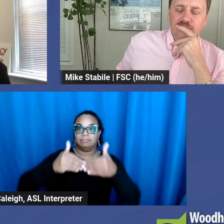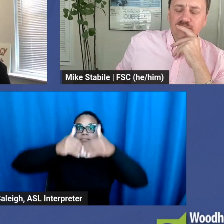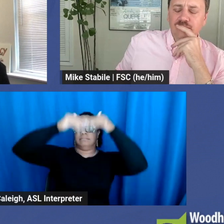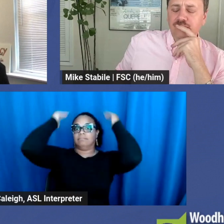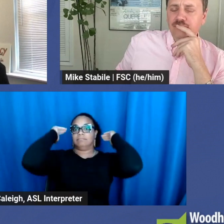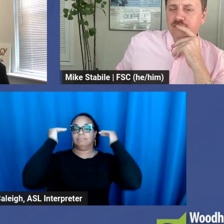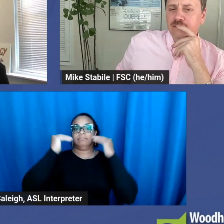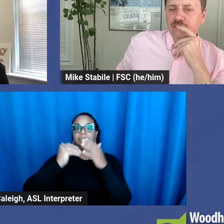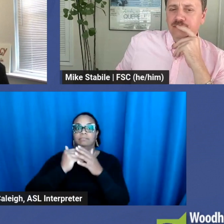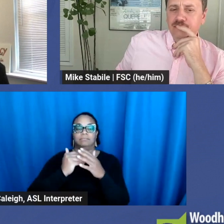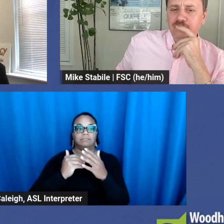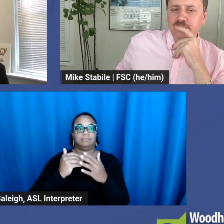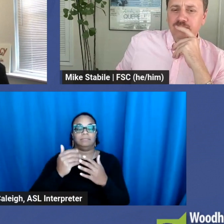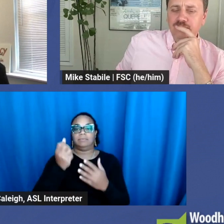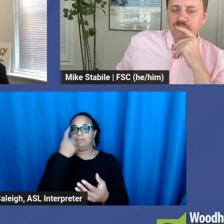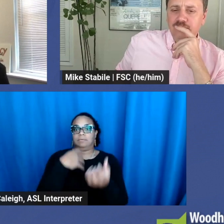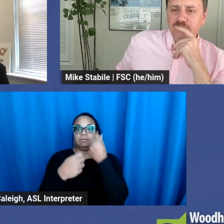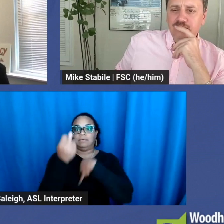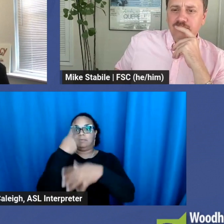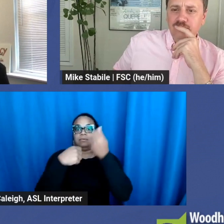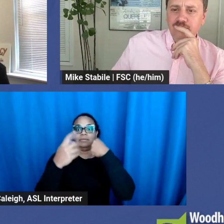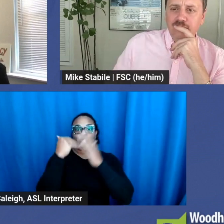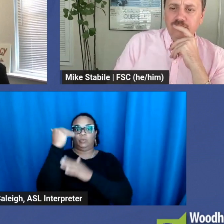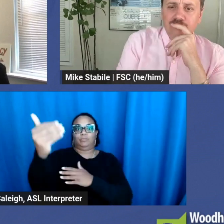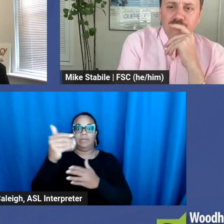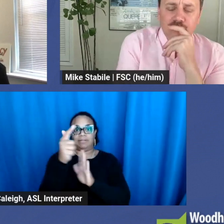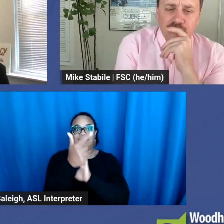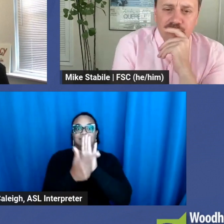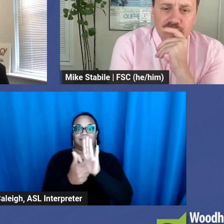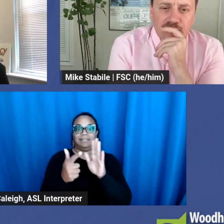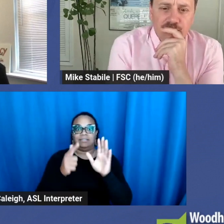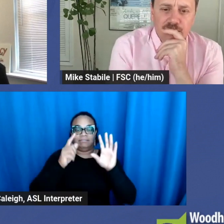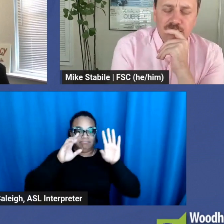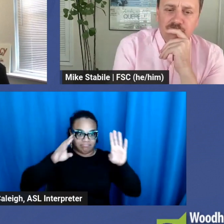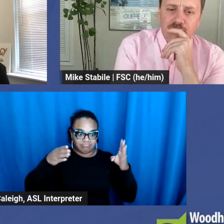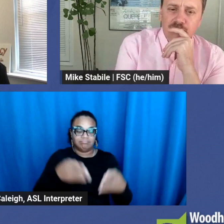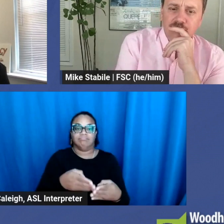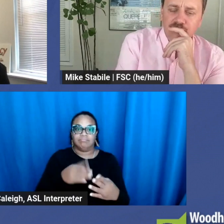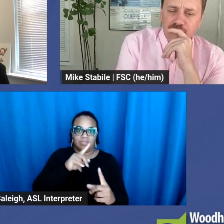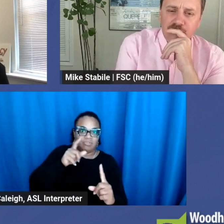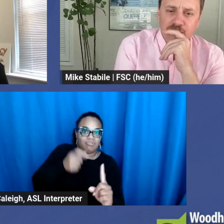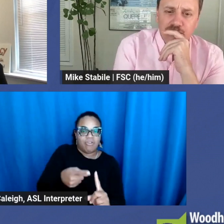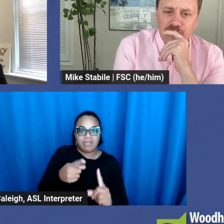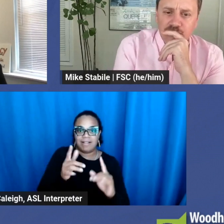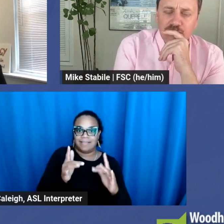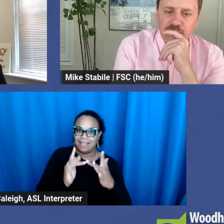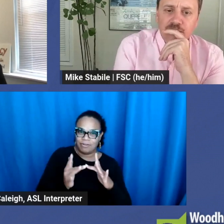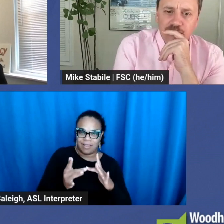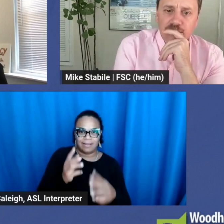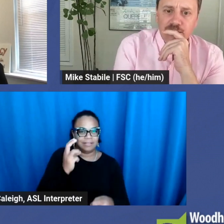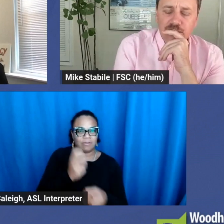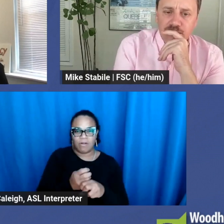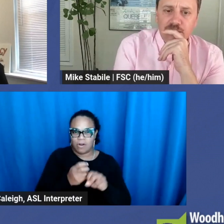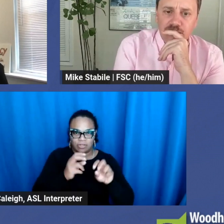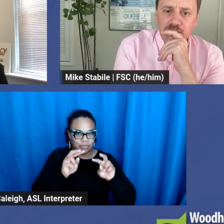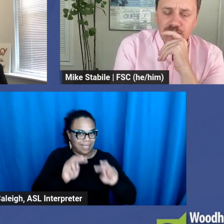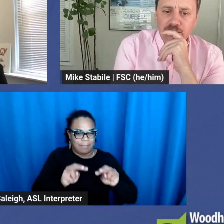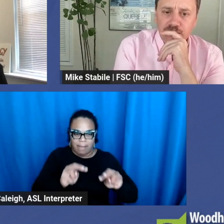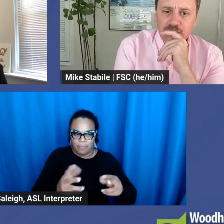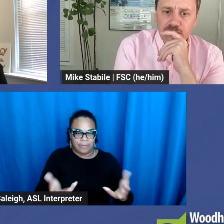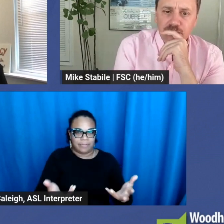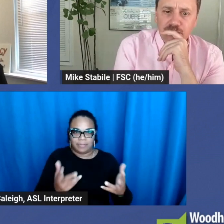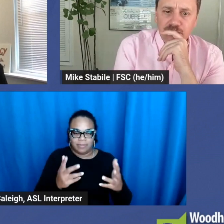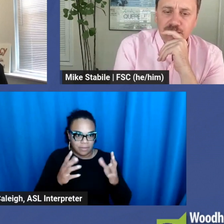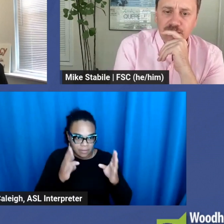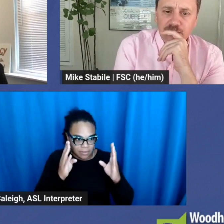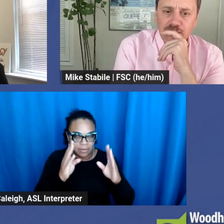there, aimed at targeting the internet, and it's very hard to keep up with. Very hard, particularly if you're just like